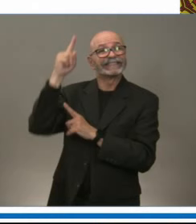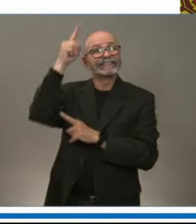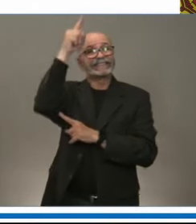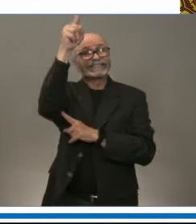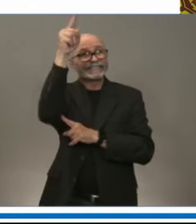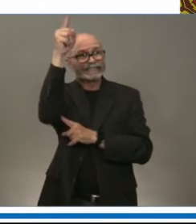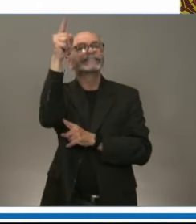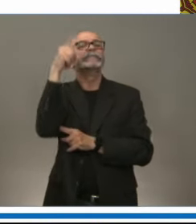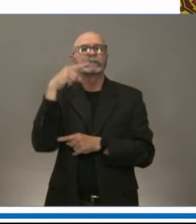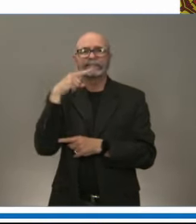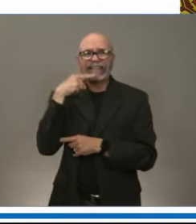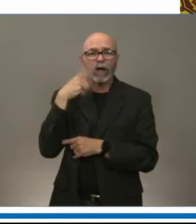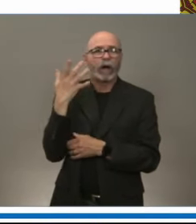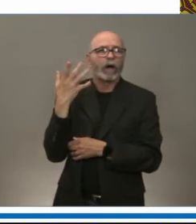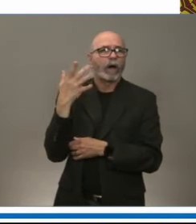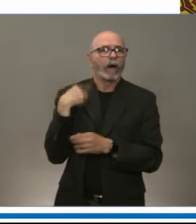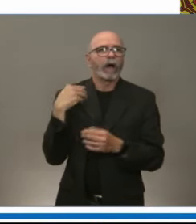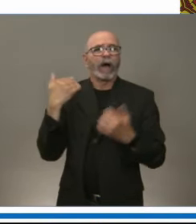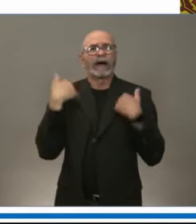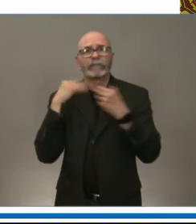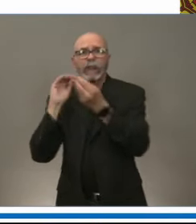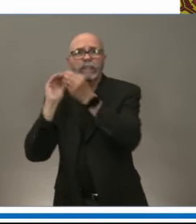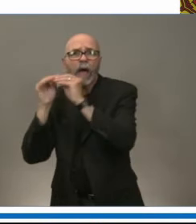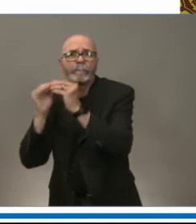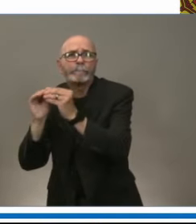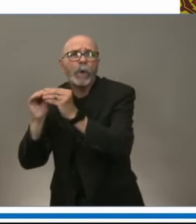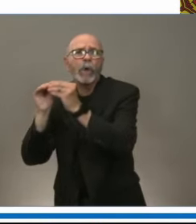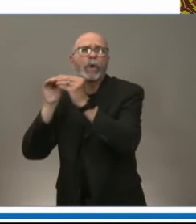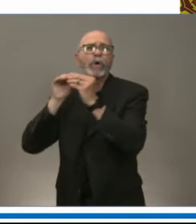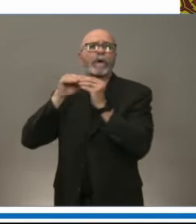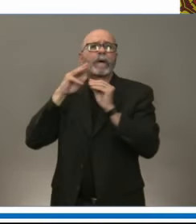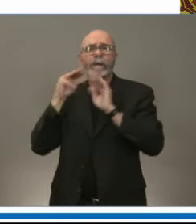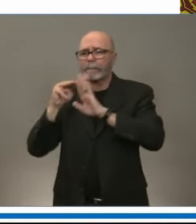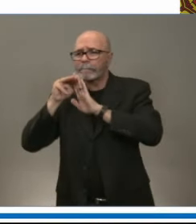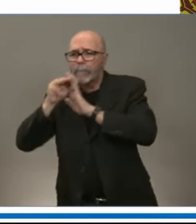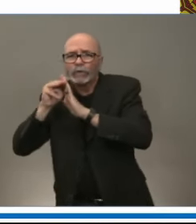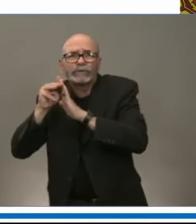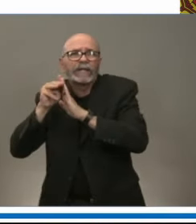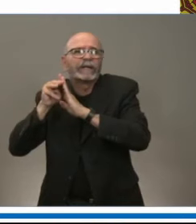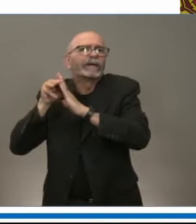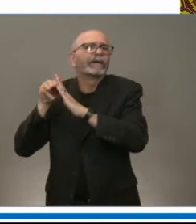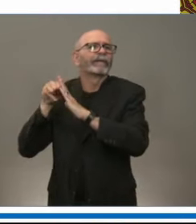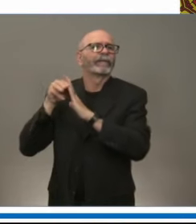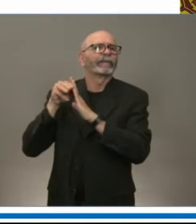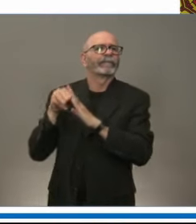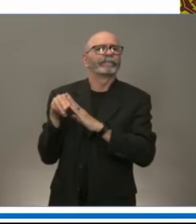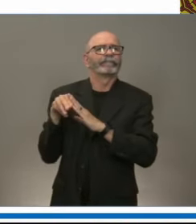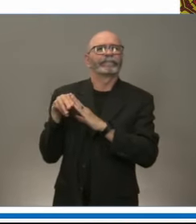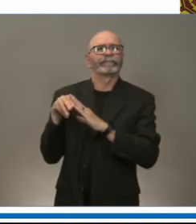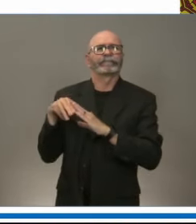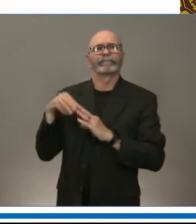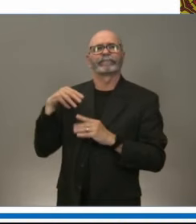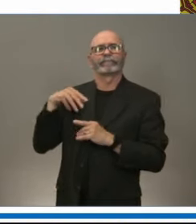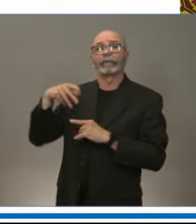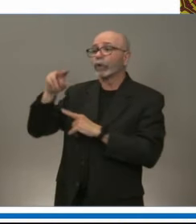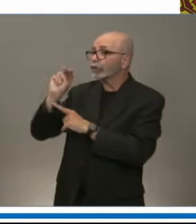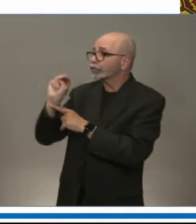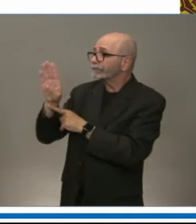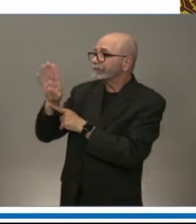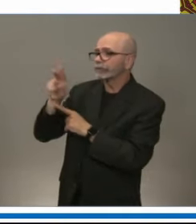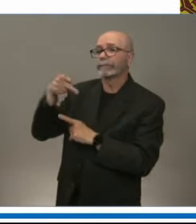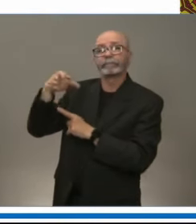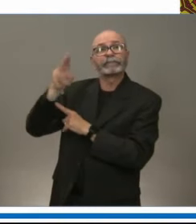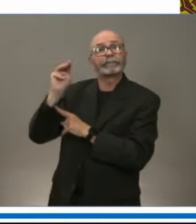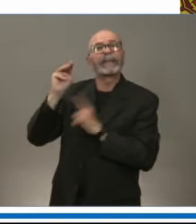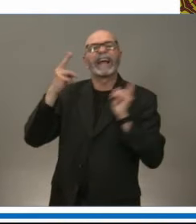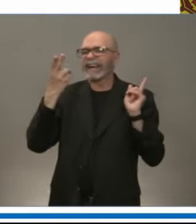some future modeling numbers. Meanwhile, New Brunswick Premier Blaine Higgs has requested the same. They're looking to get some numbers out next week. I